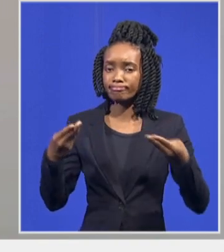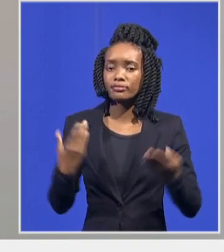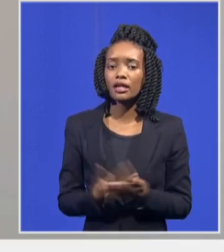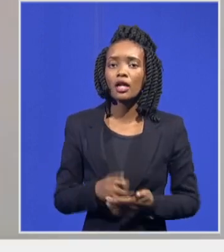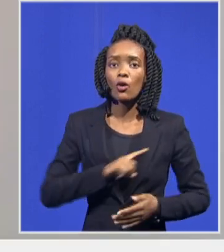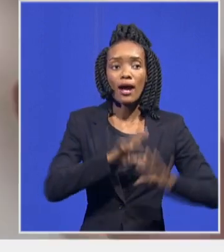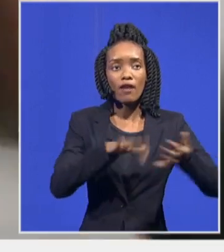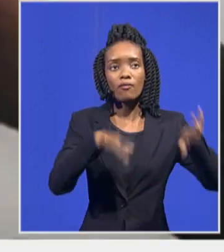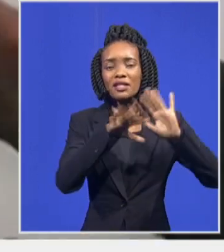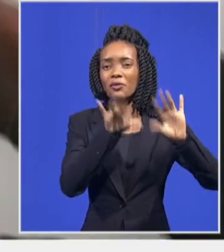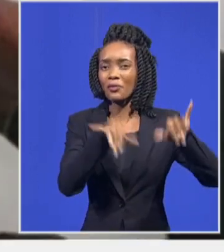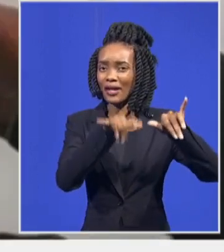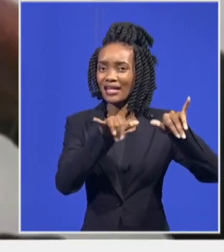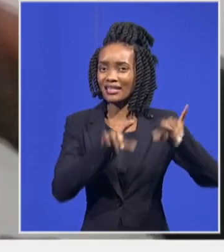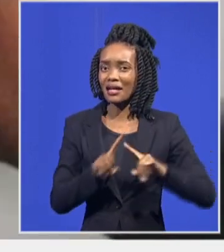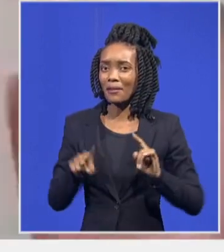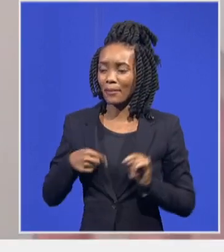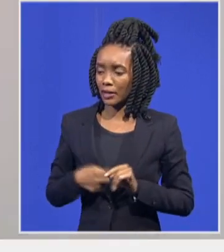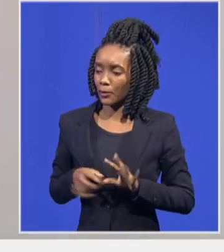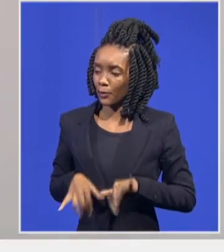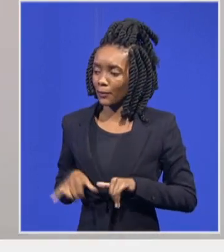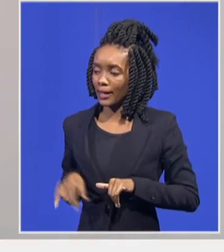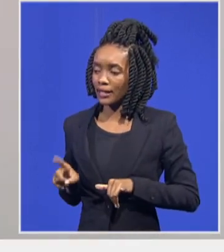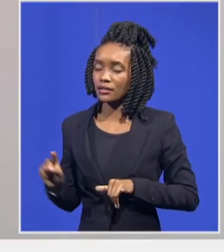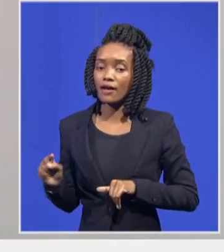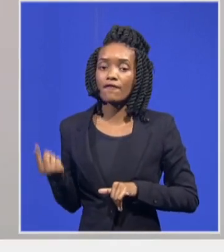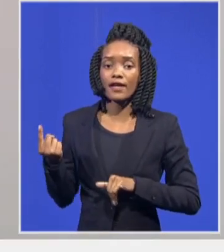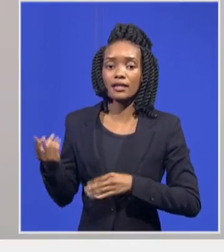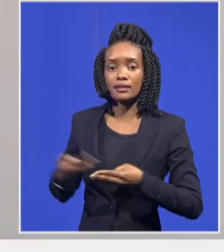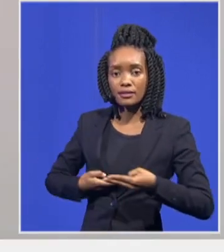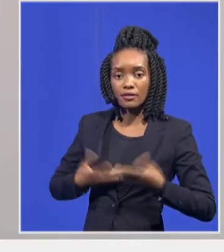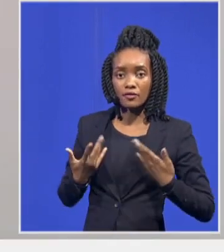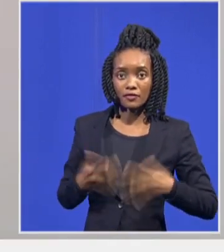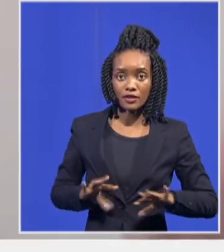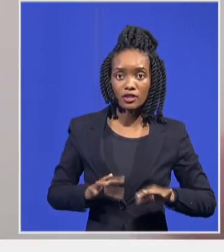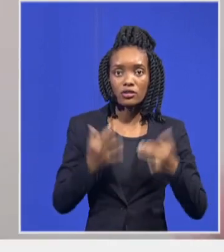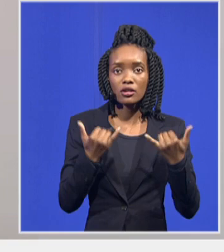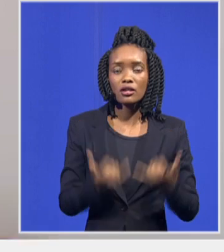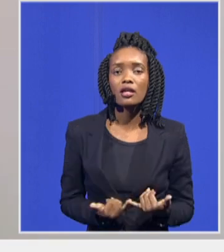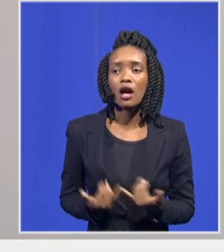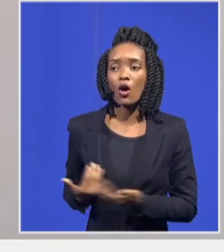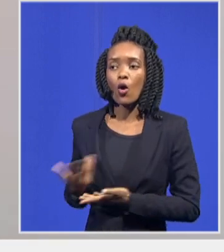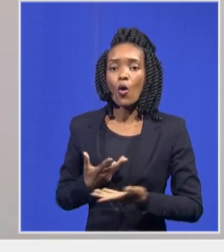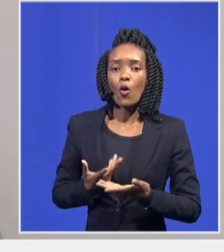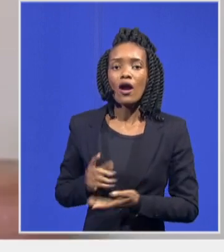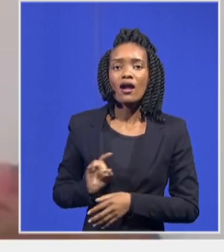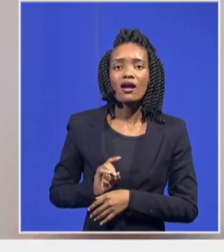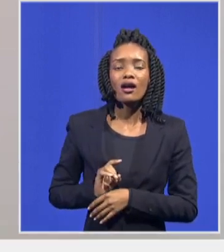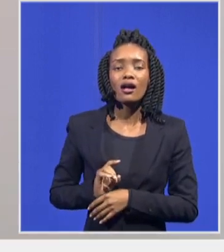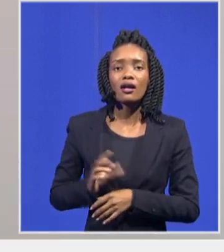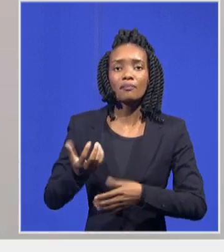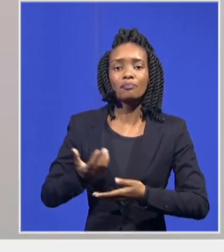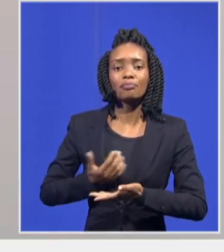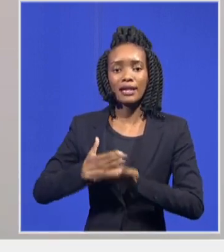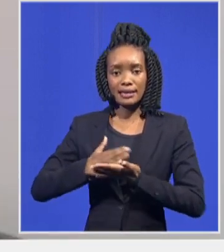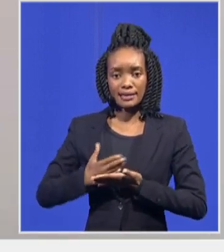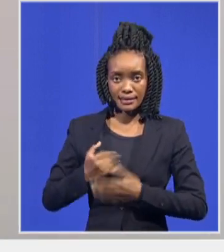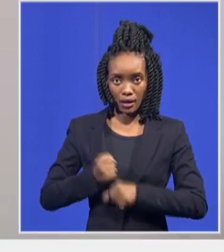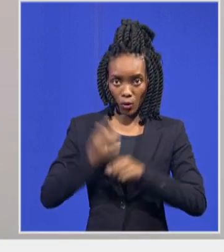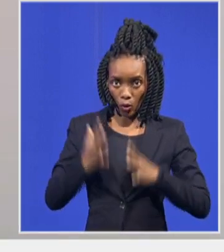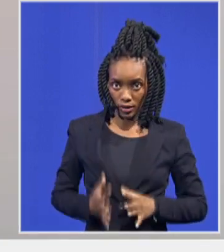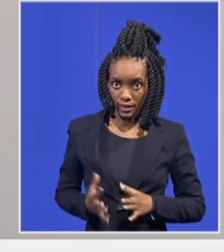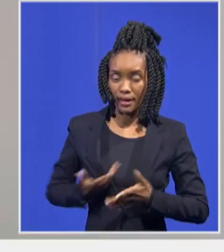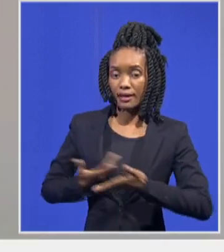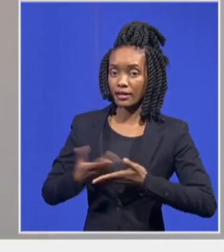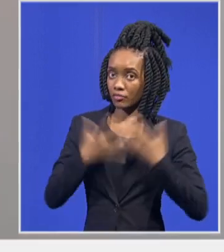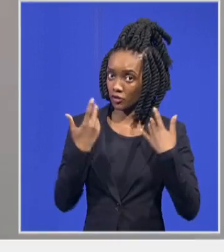could not announce an implementation plan until we have completed the stakeholder engagement. And I think that was important. If we did announce it, we would have